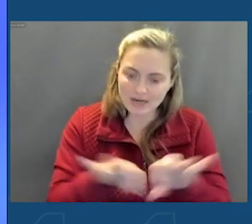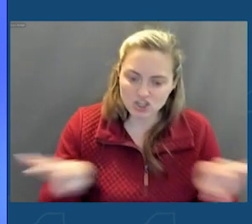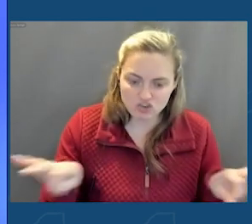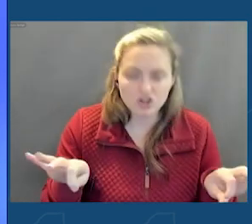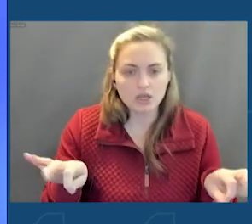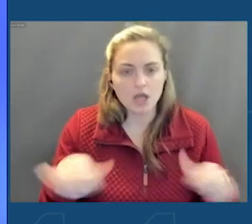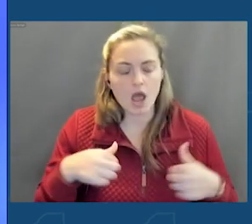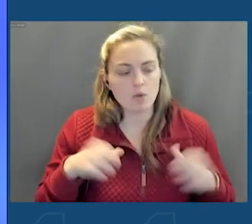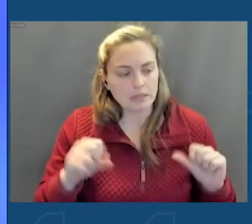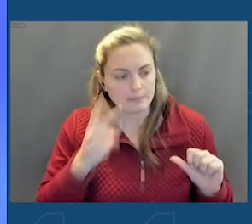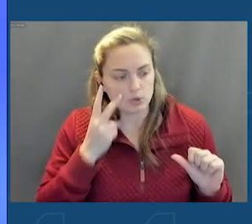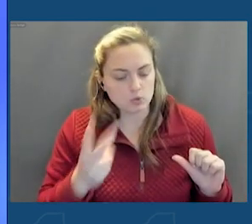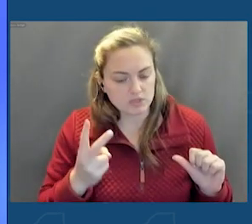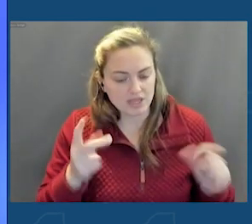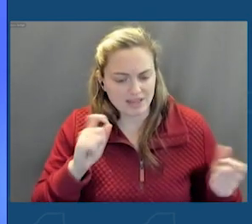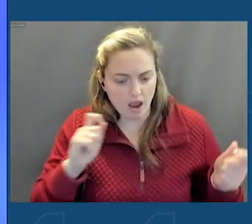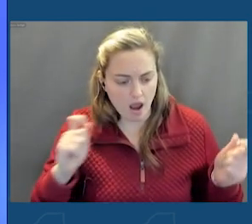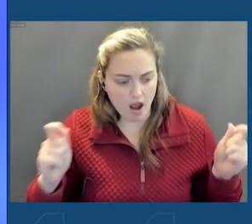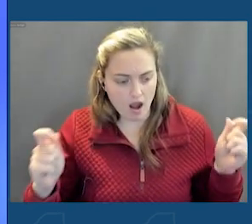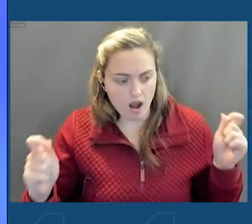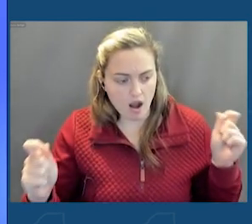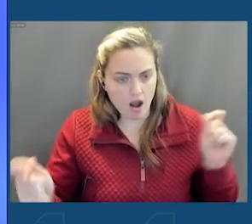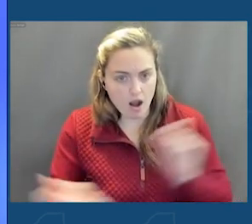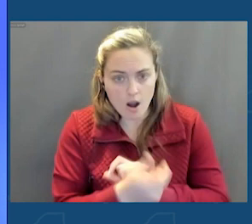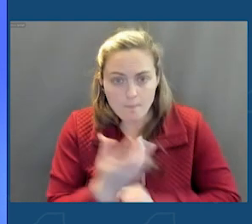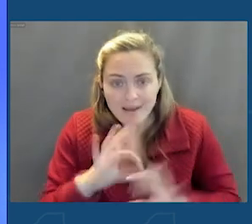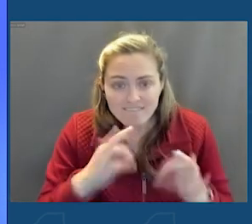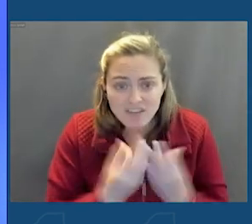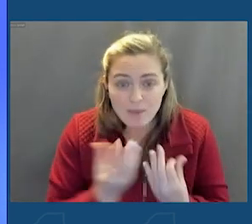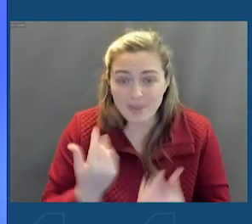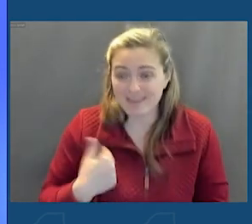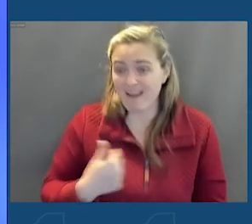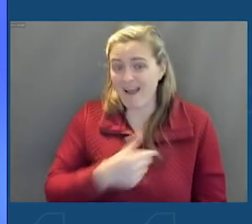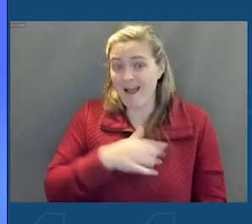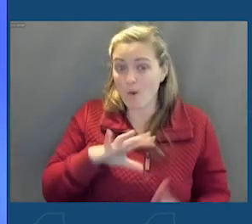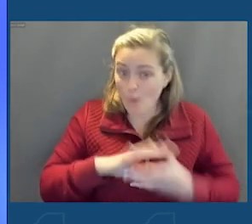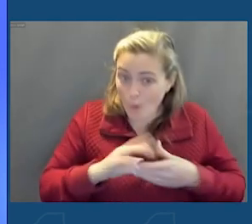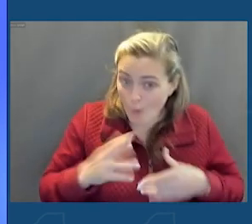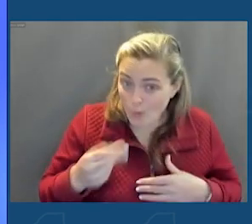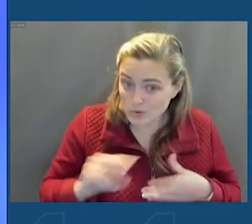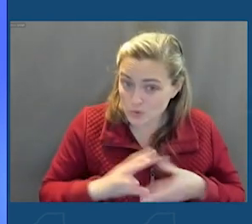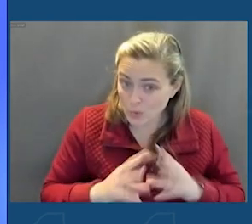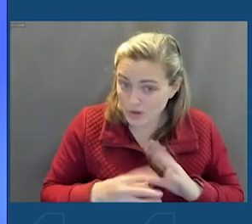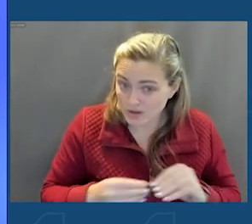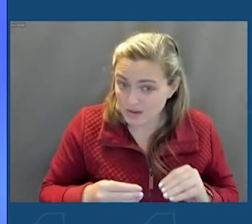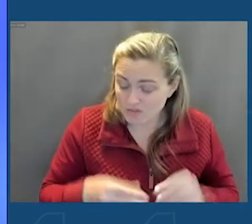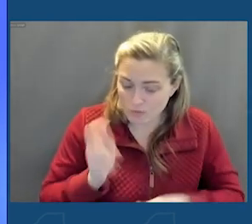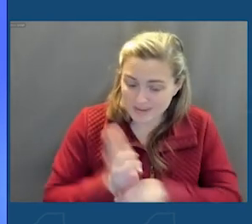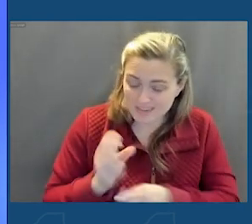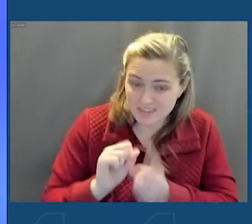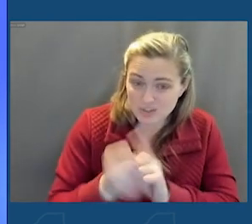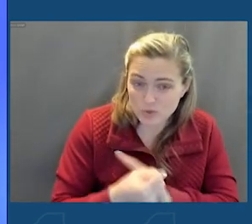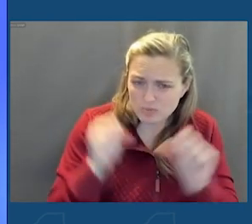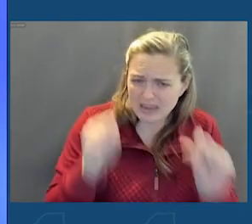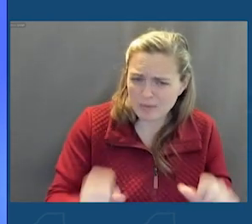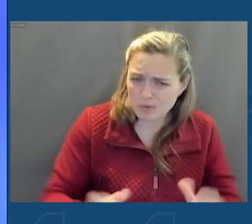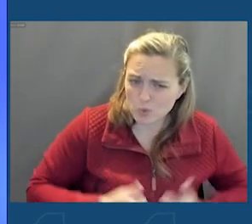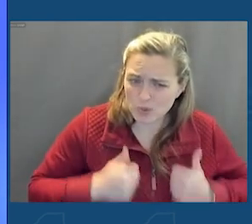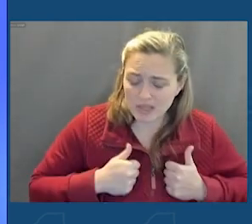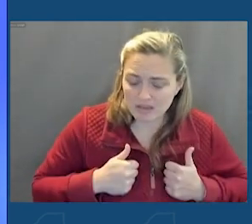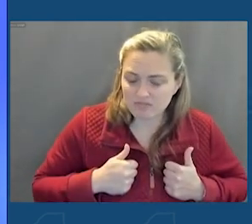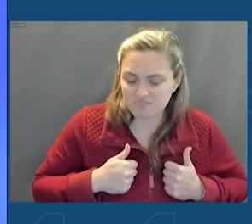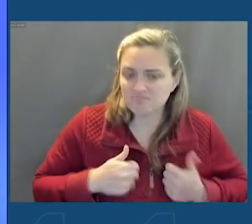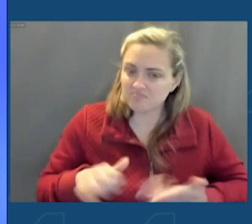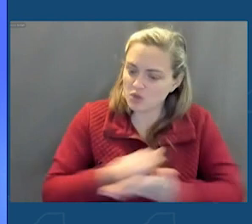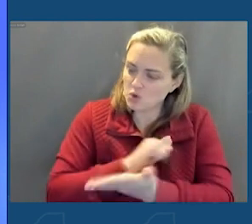to see the transition from my family's own story, from tough circumstances to be able to live the what we call the New York